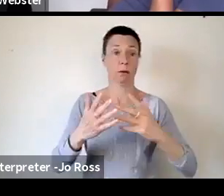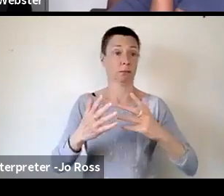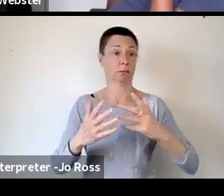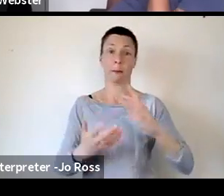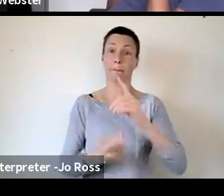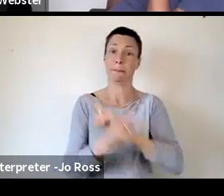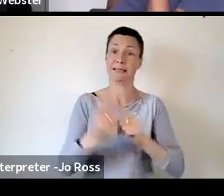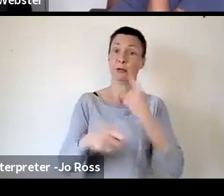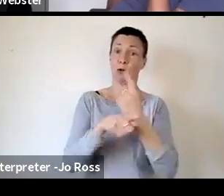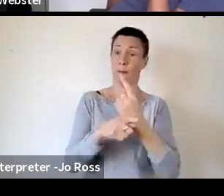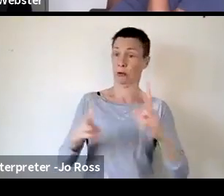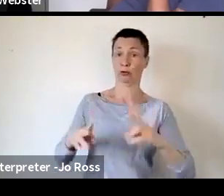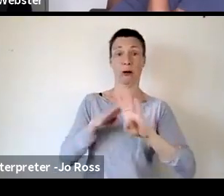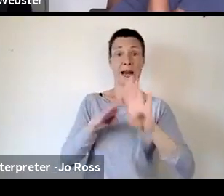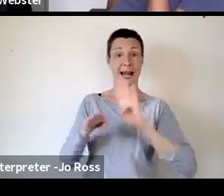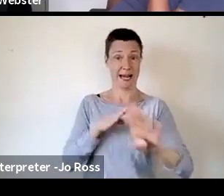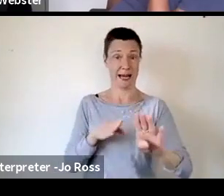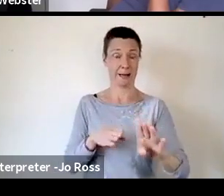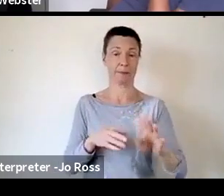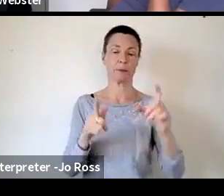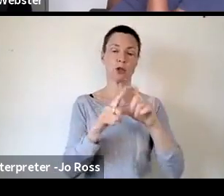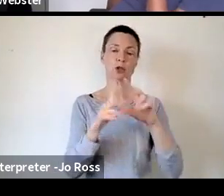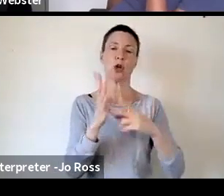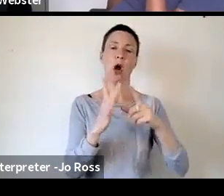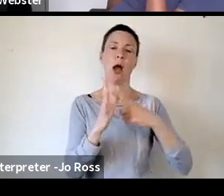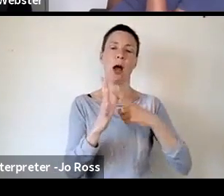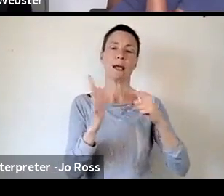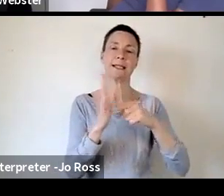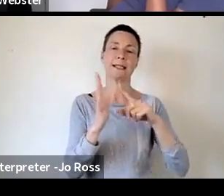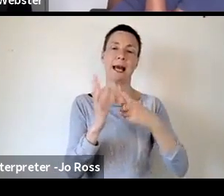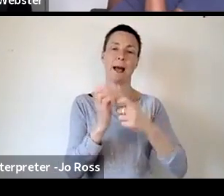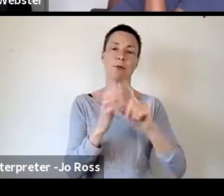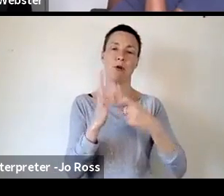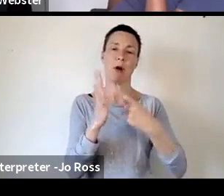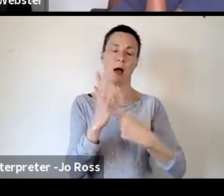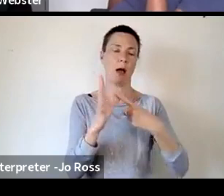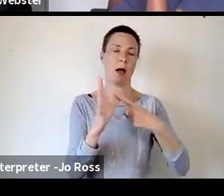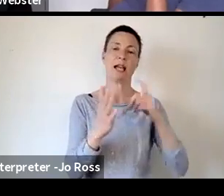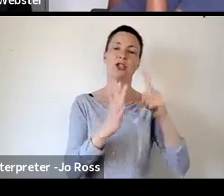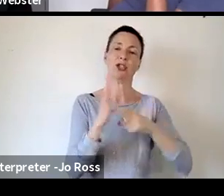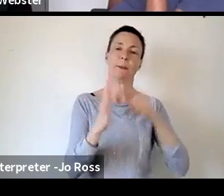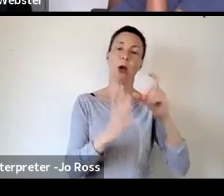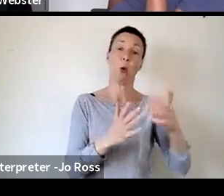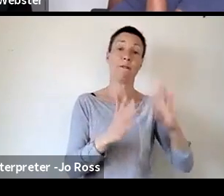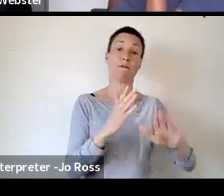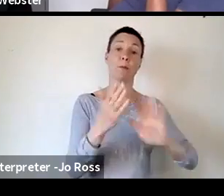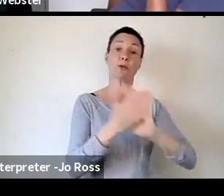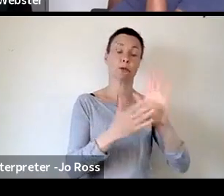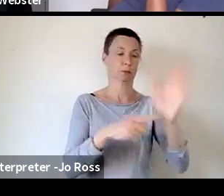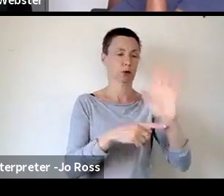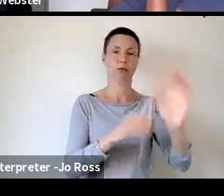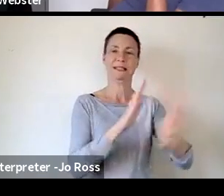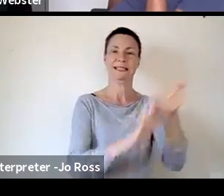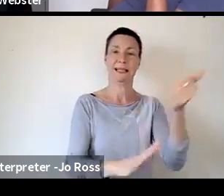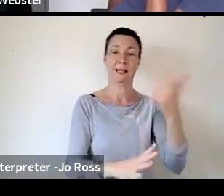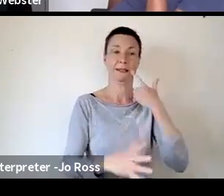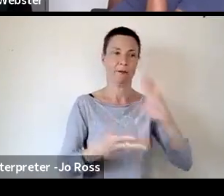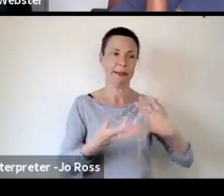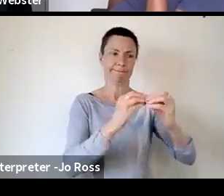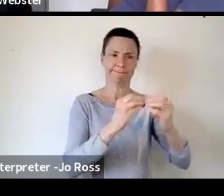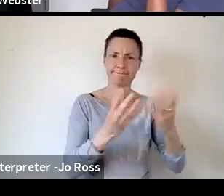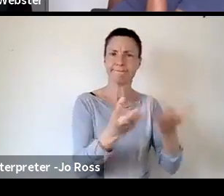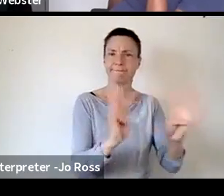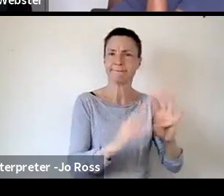training. And Donna Tabra and Julie Cohen from Screen Skills have been putting together, you know, we've had a few subcommittee meetings